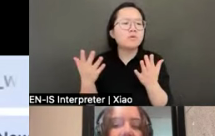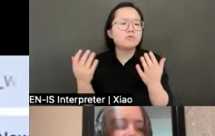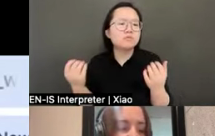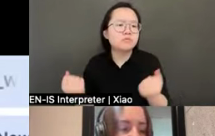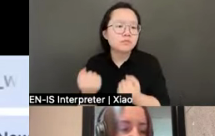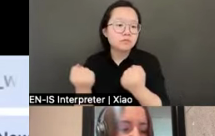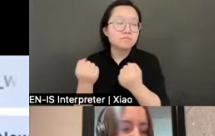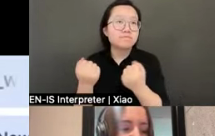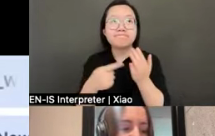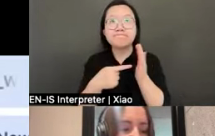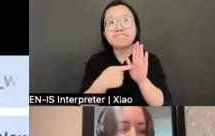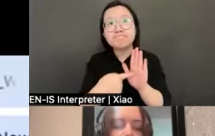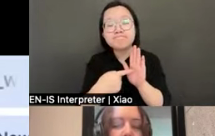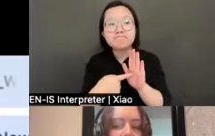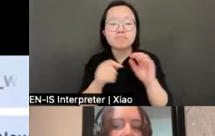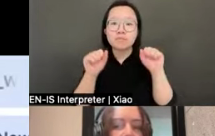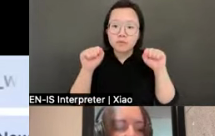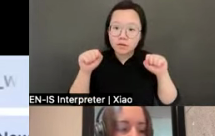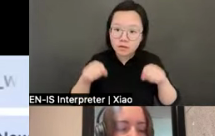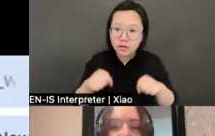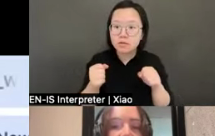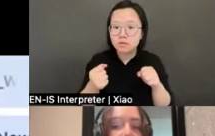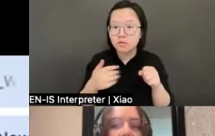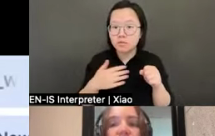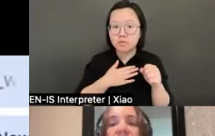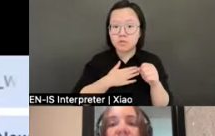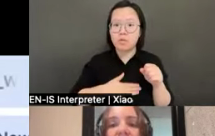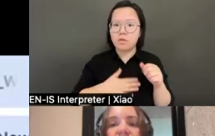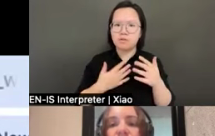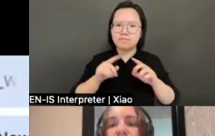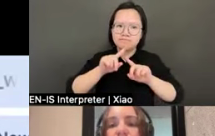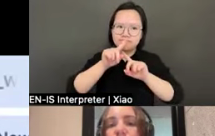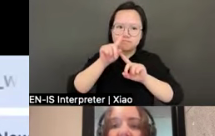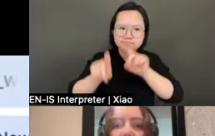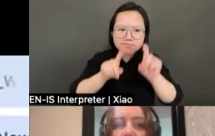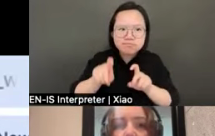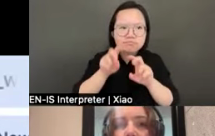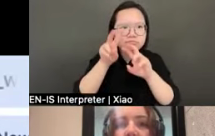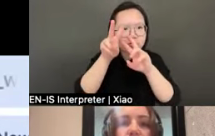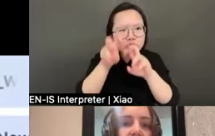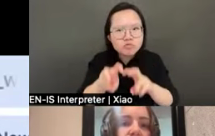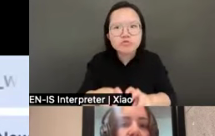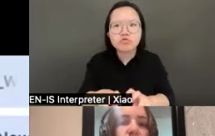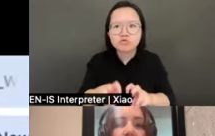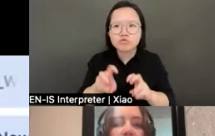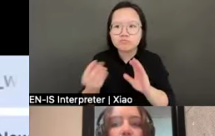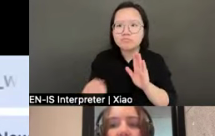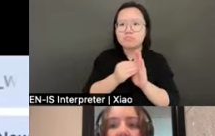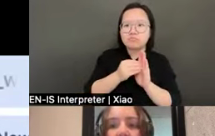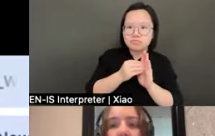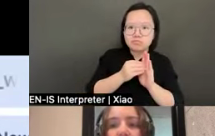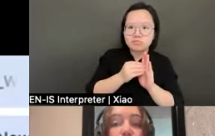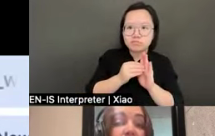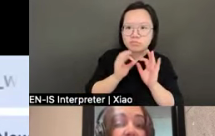of activity here could be that you want to conduct research, and then the location will be, so if we go again